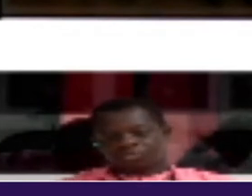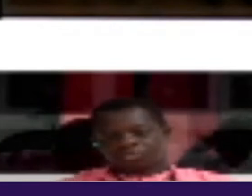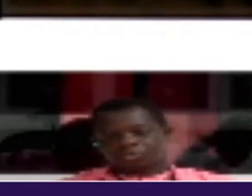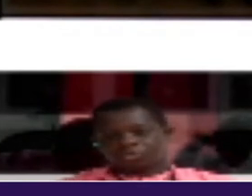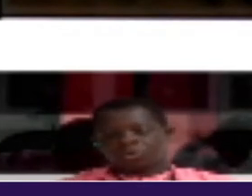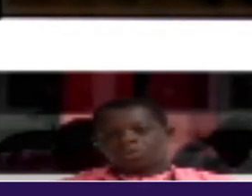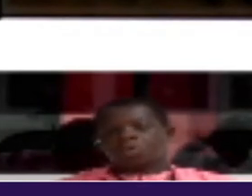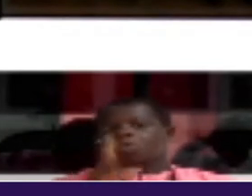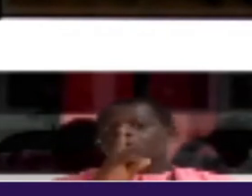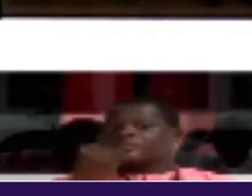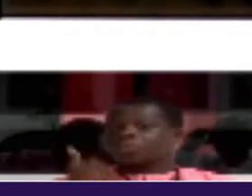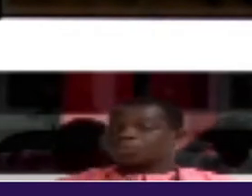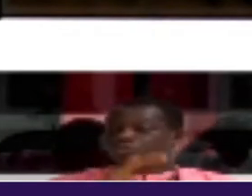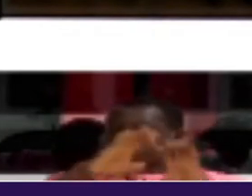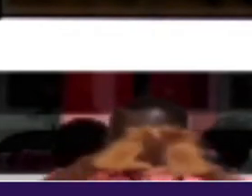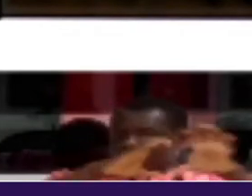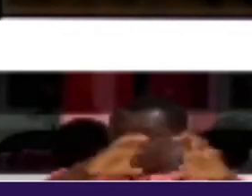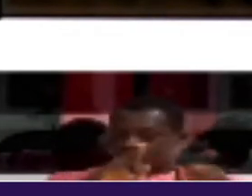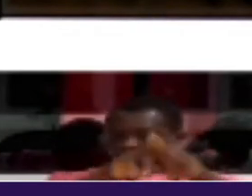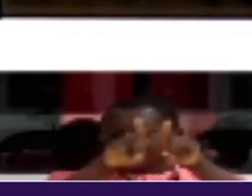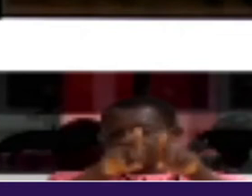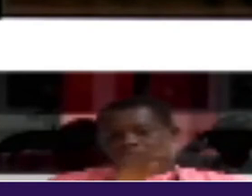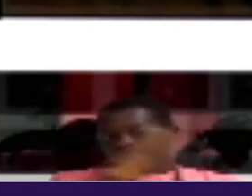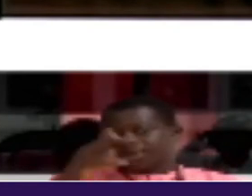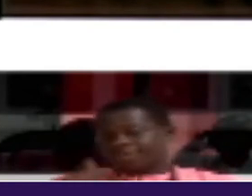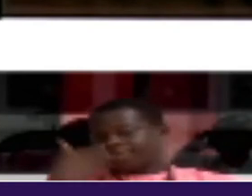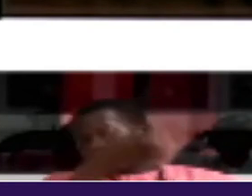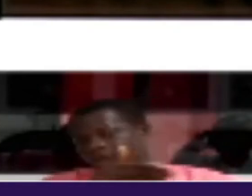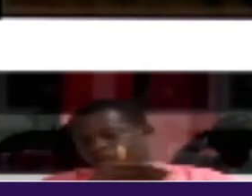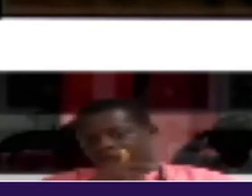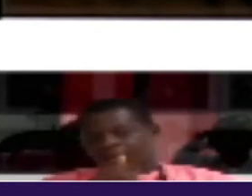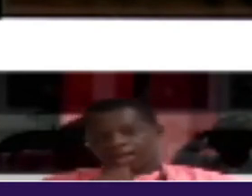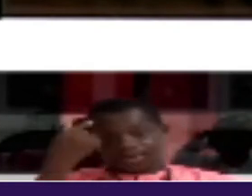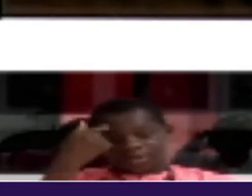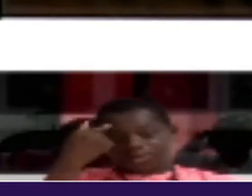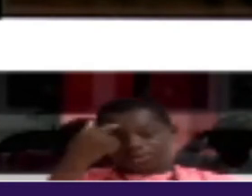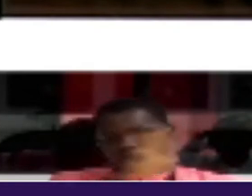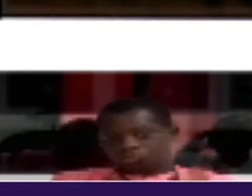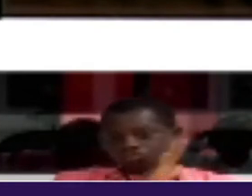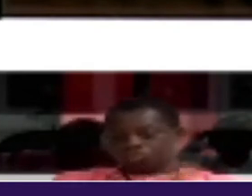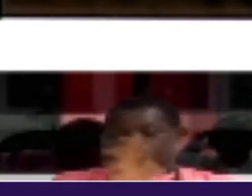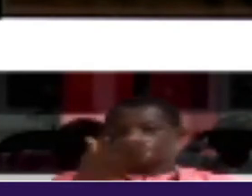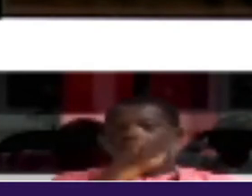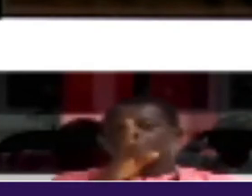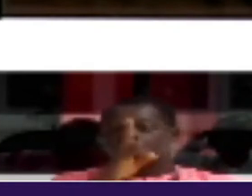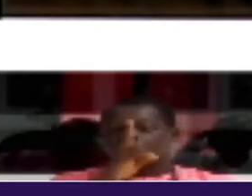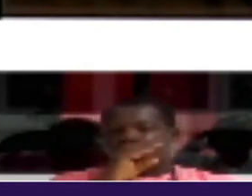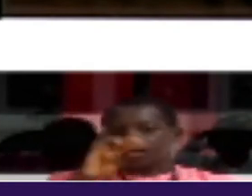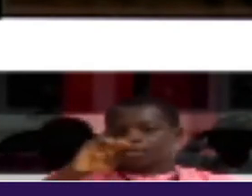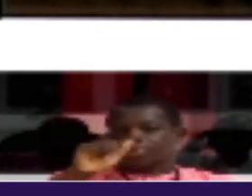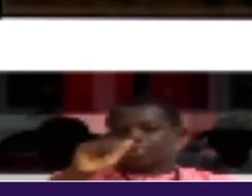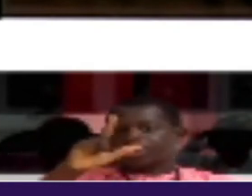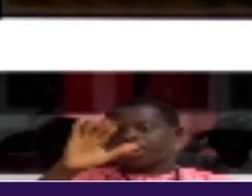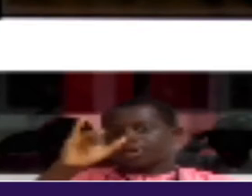those people he was talking with, when I came back, they were not there. I think they also went. Who were they? That is Malik Jata